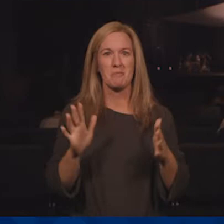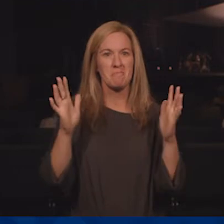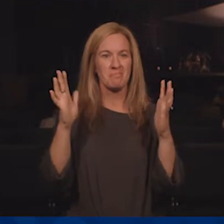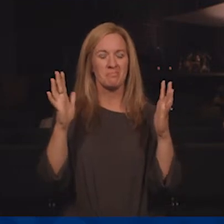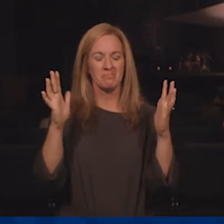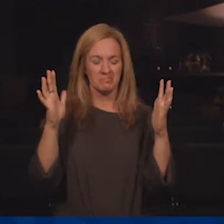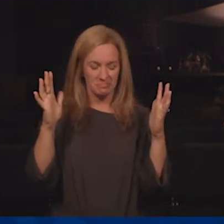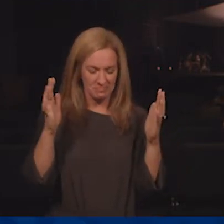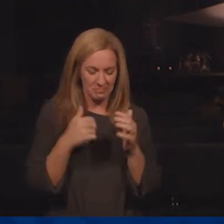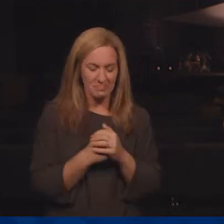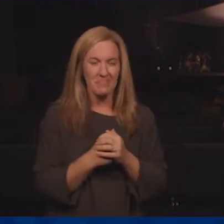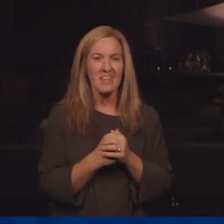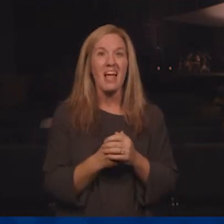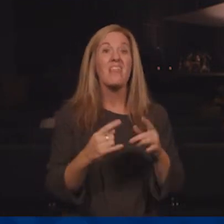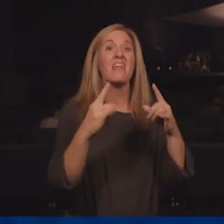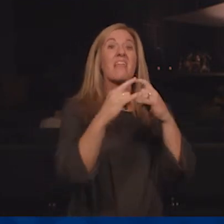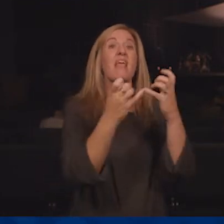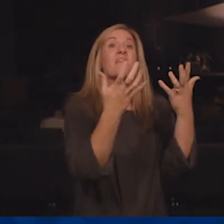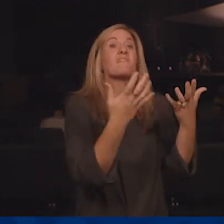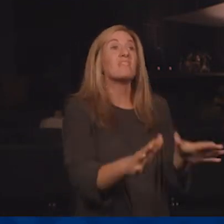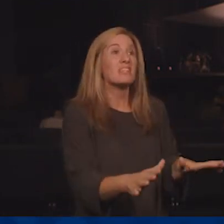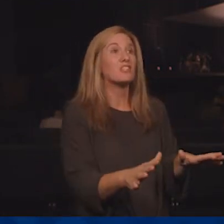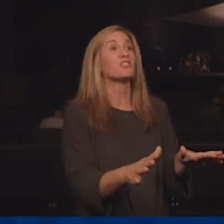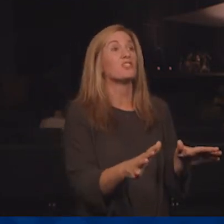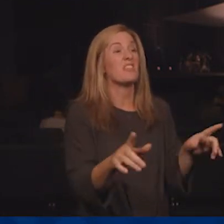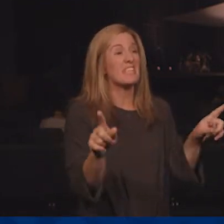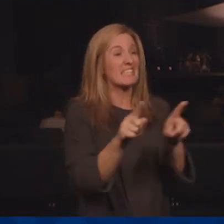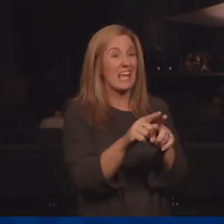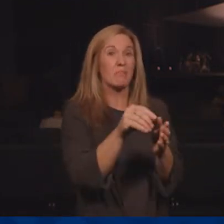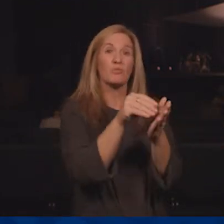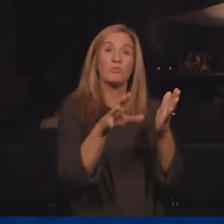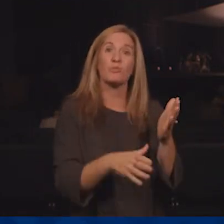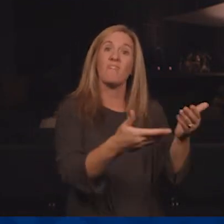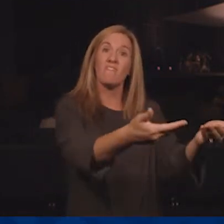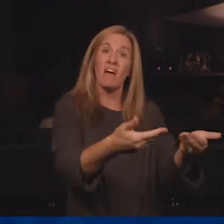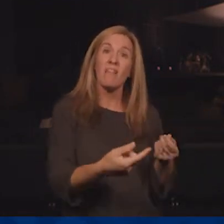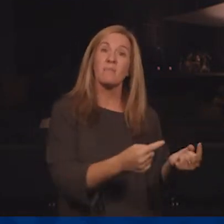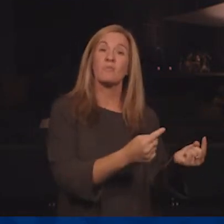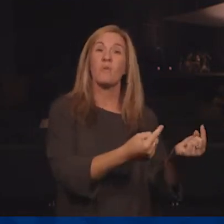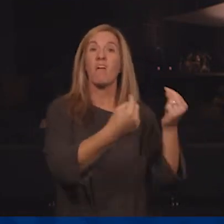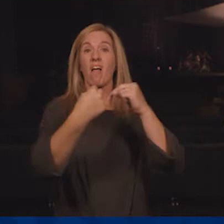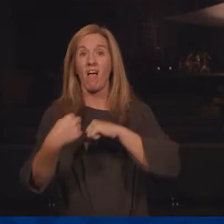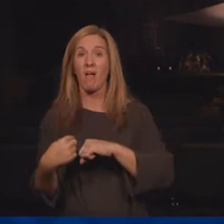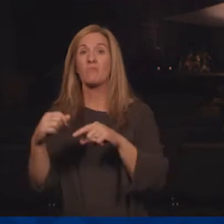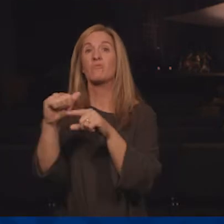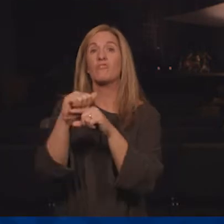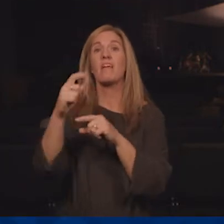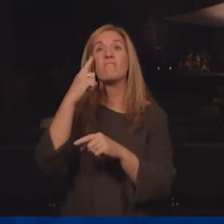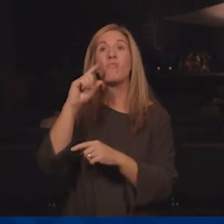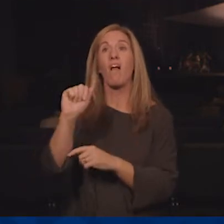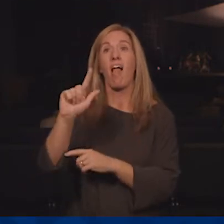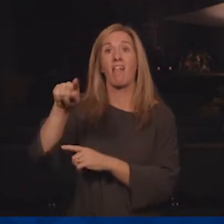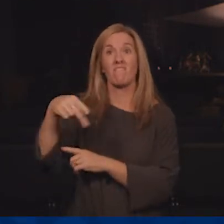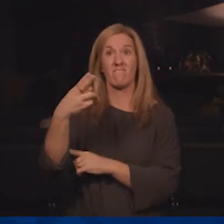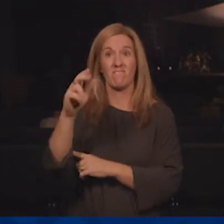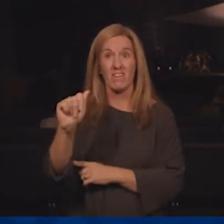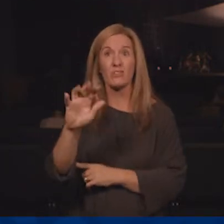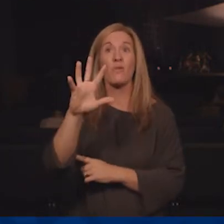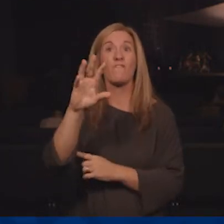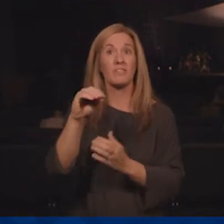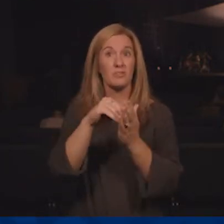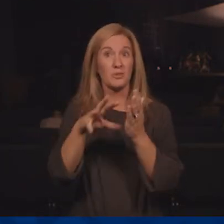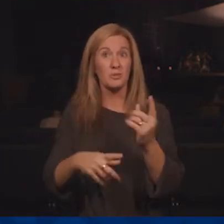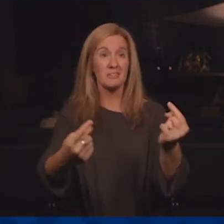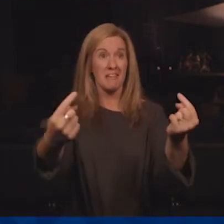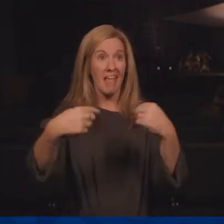And then right after camp, we invited those same students to come and get trained for Alpha. We had 50 students get trained for Alpha